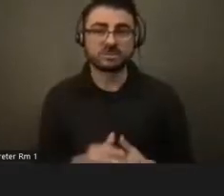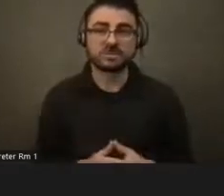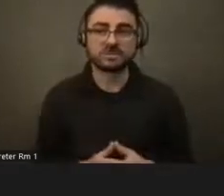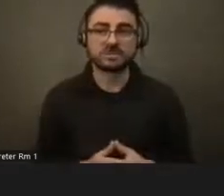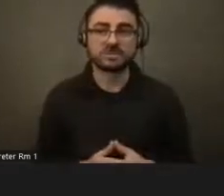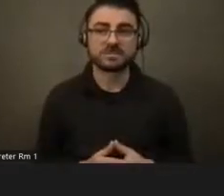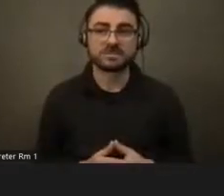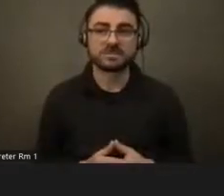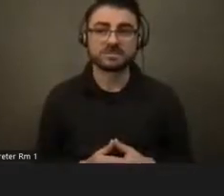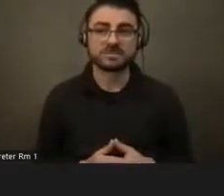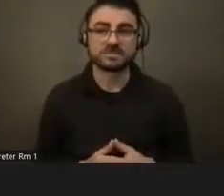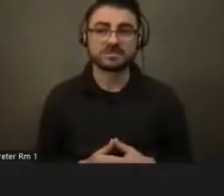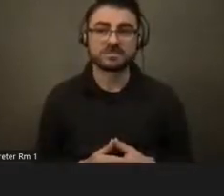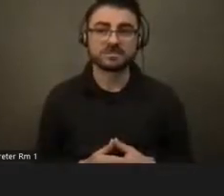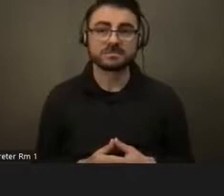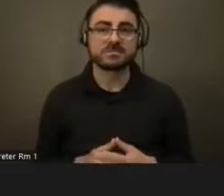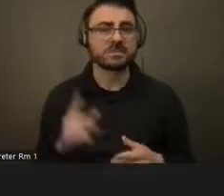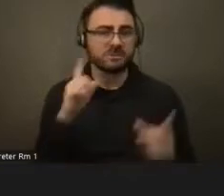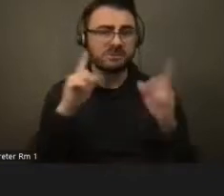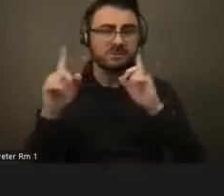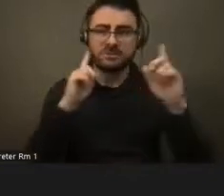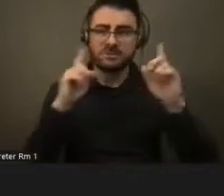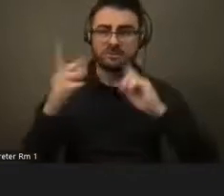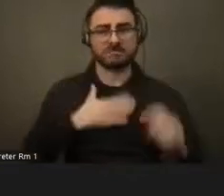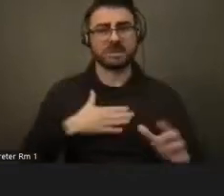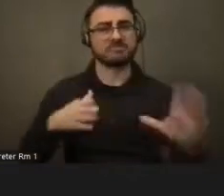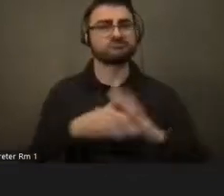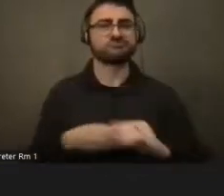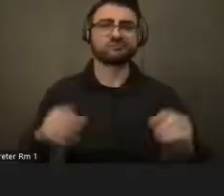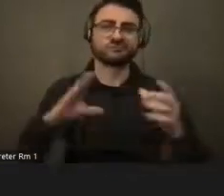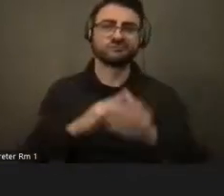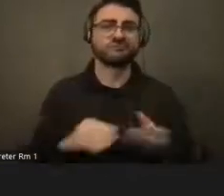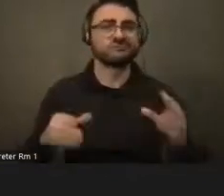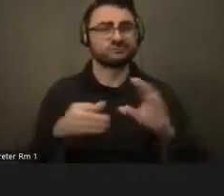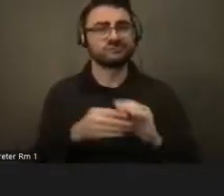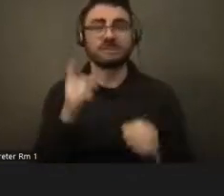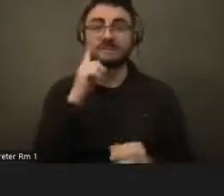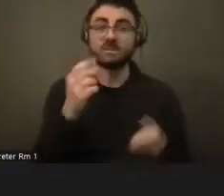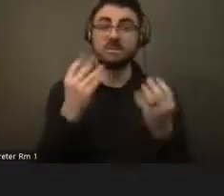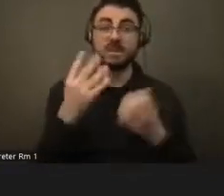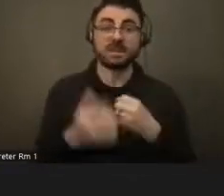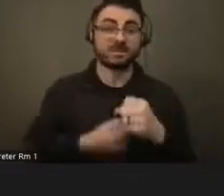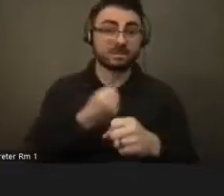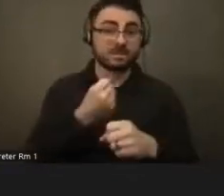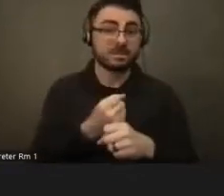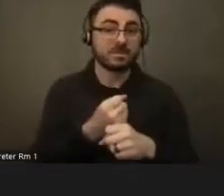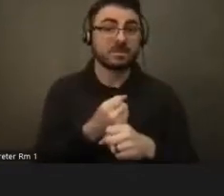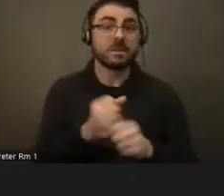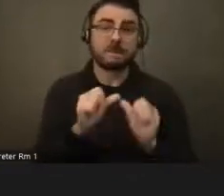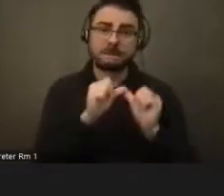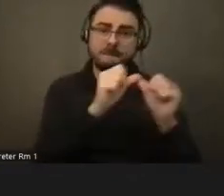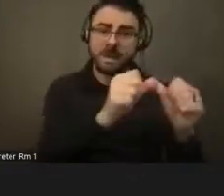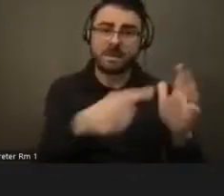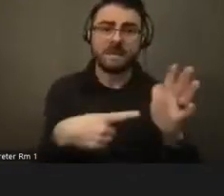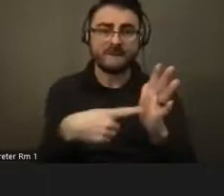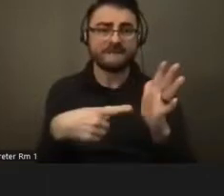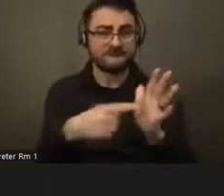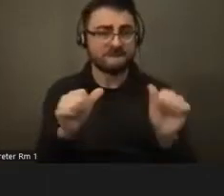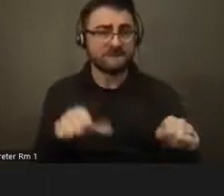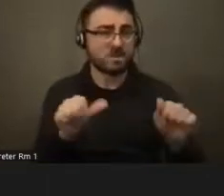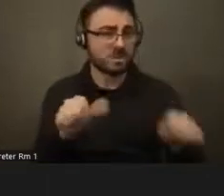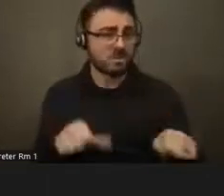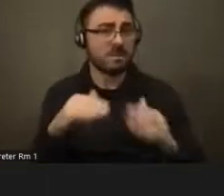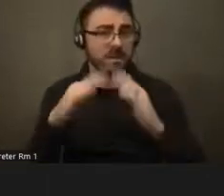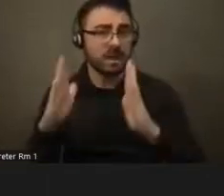for years, the importance of expanding permanent affordable housing and to support our community